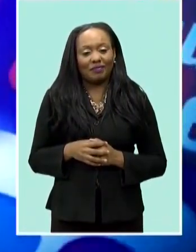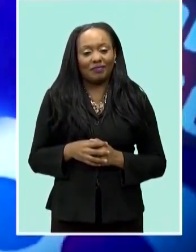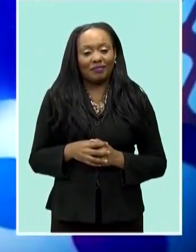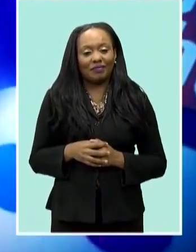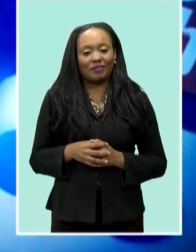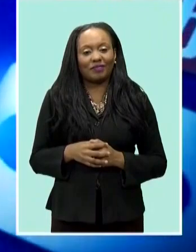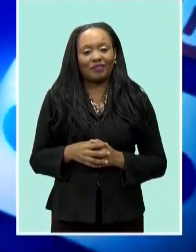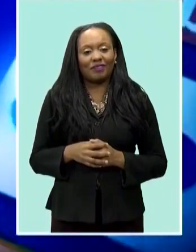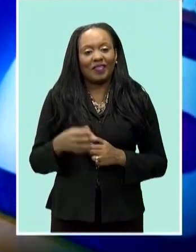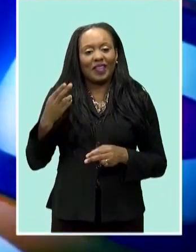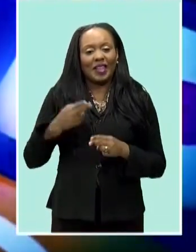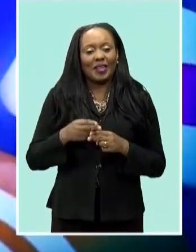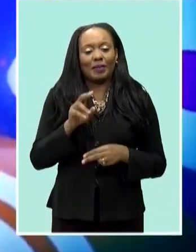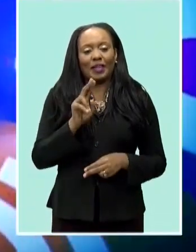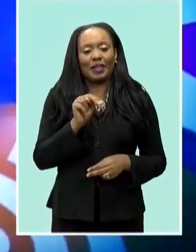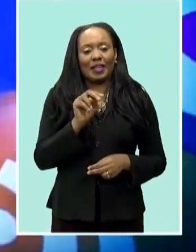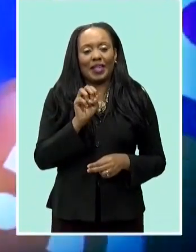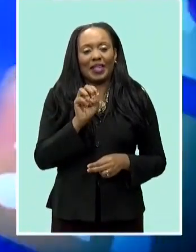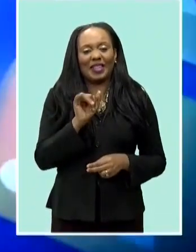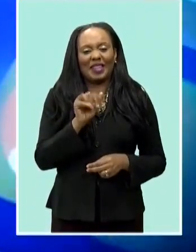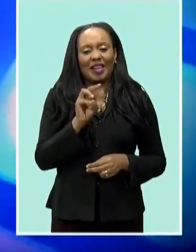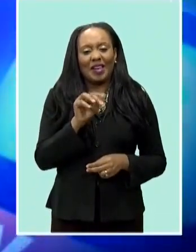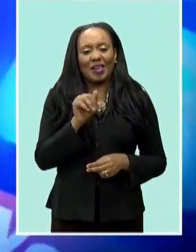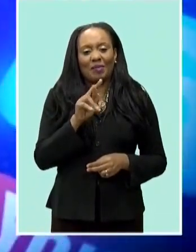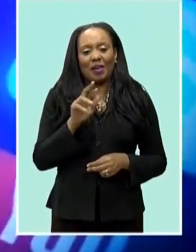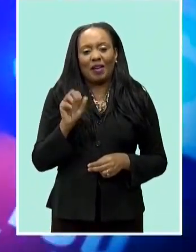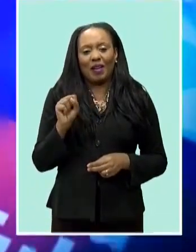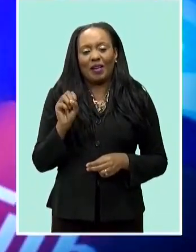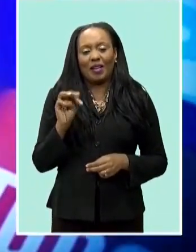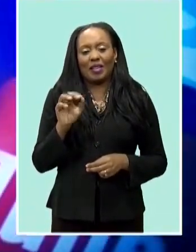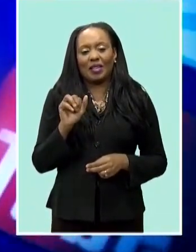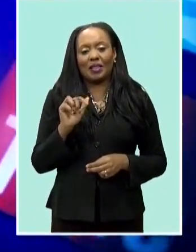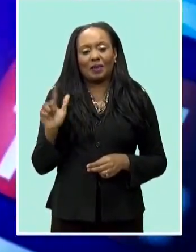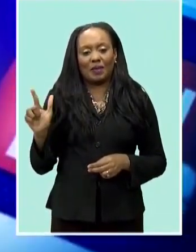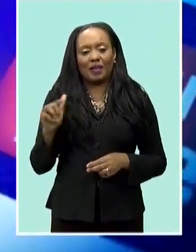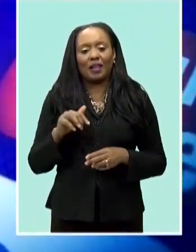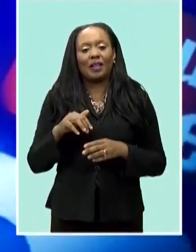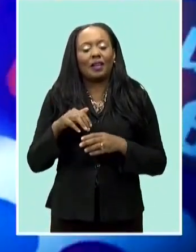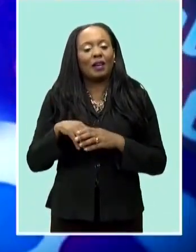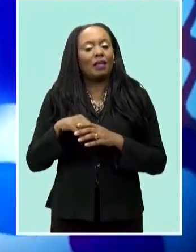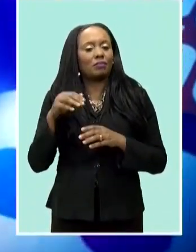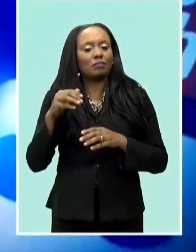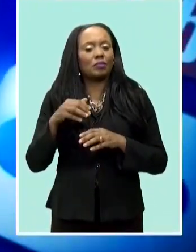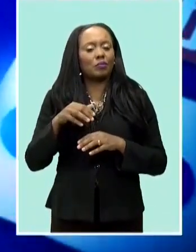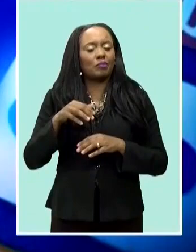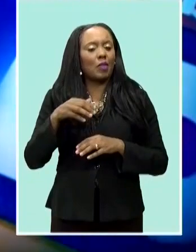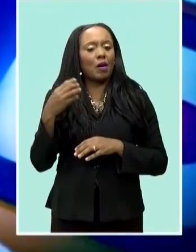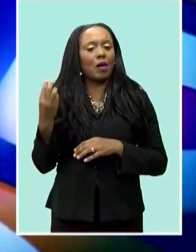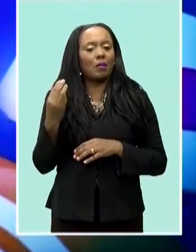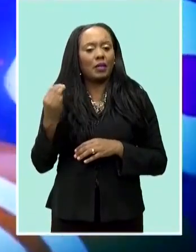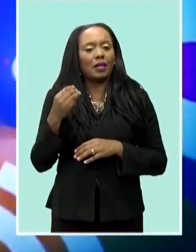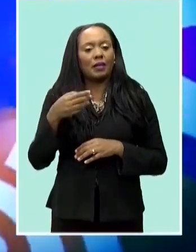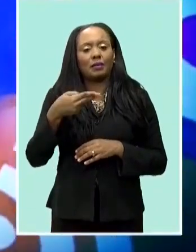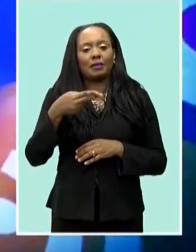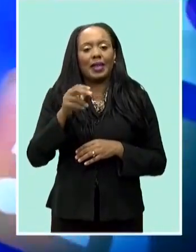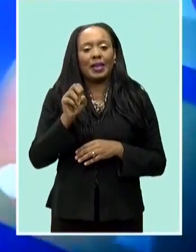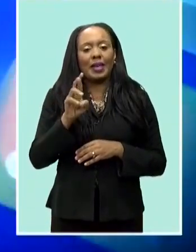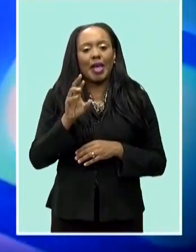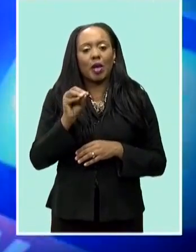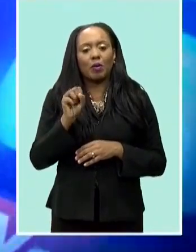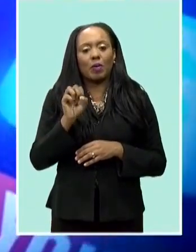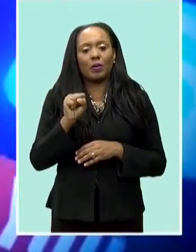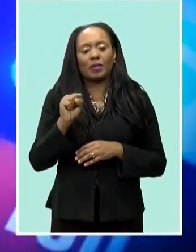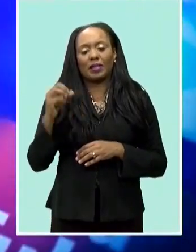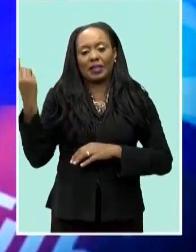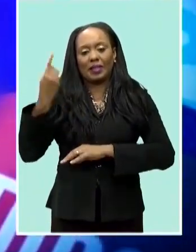Now that's little Neymar Small, who was participating in the Elmer Grant Road Race in Britons Hill on Heroes Day. And thanks to Michelle